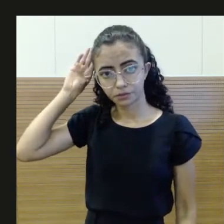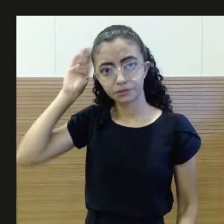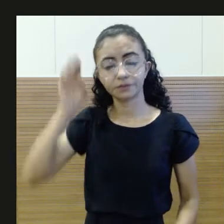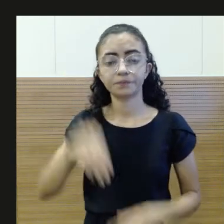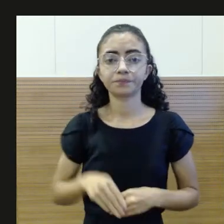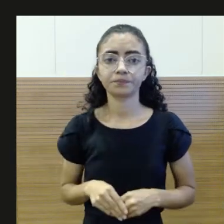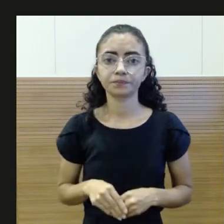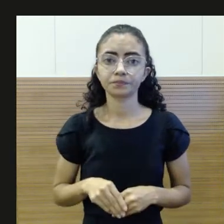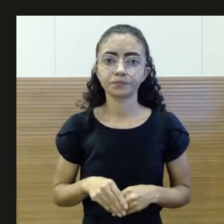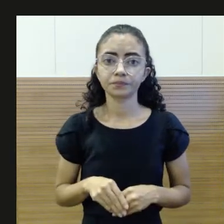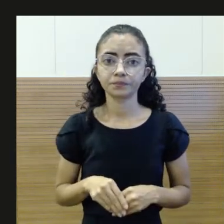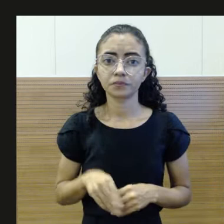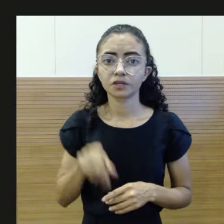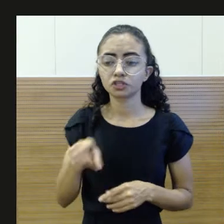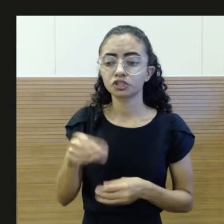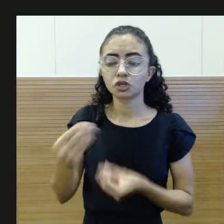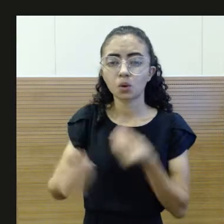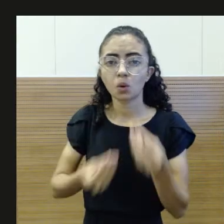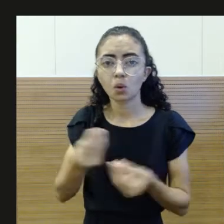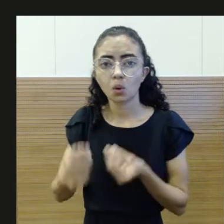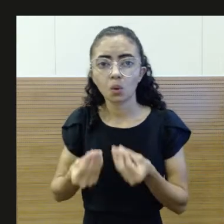doing in virtual way